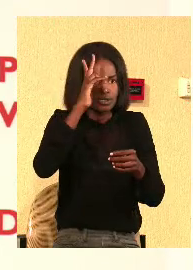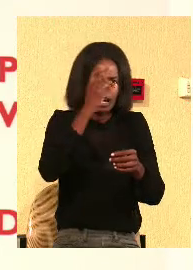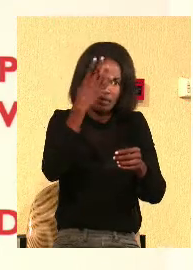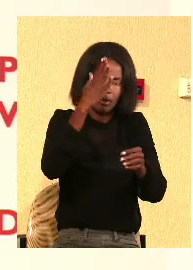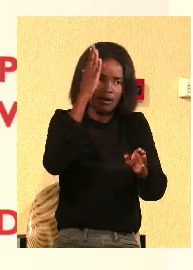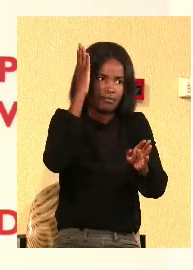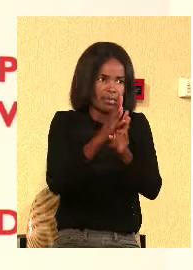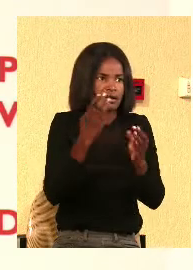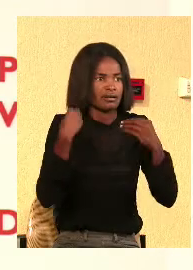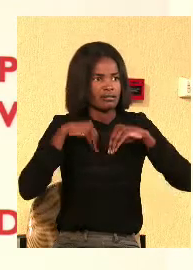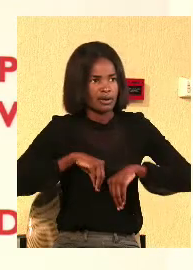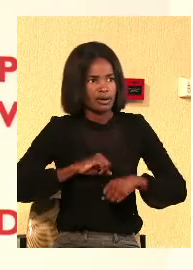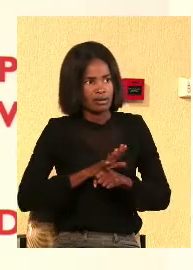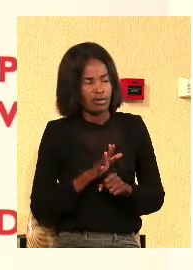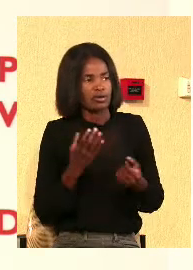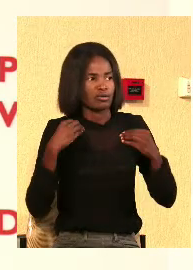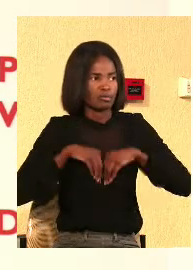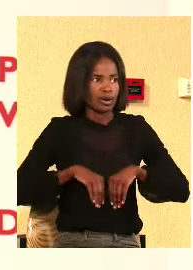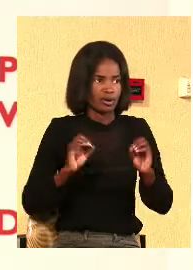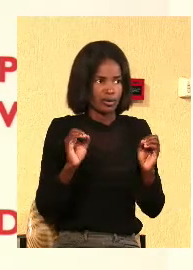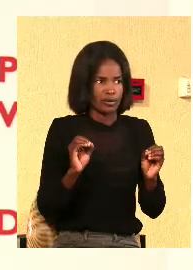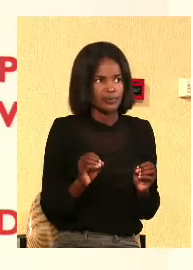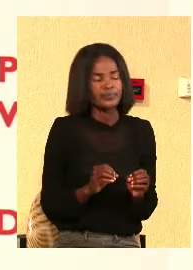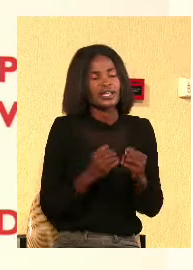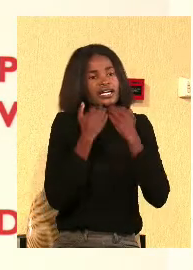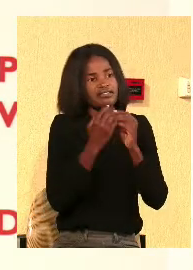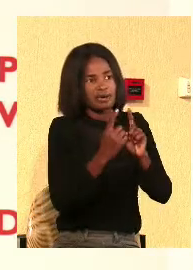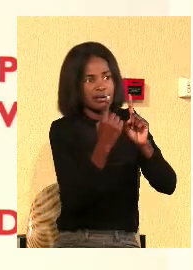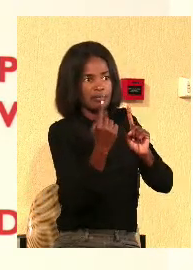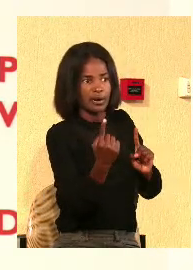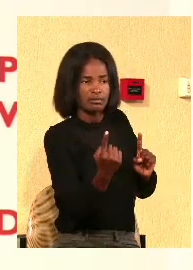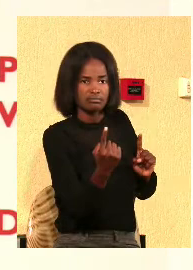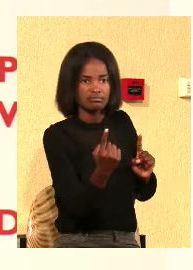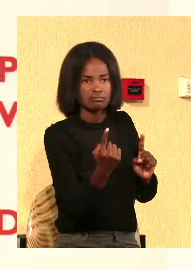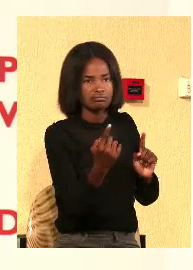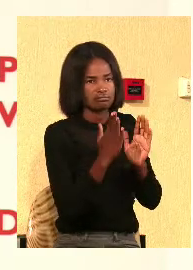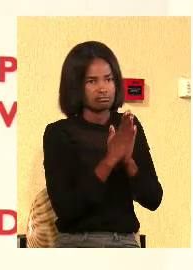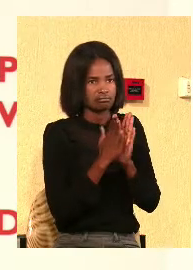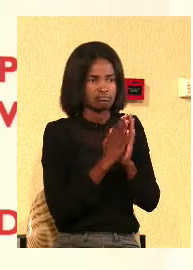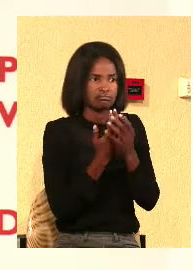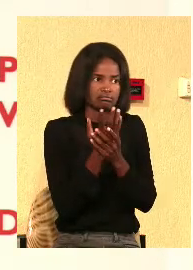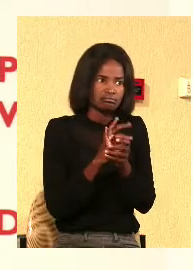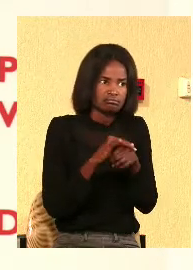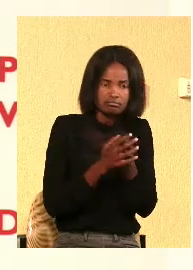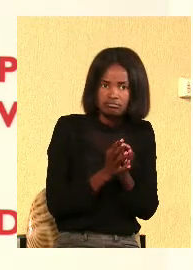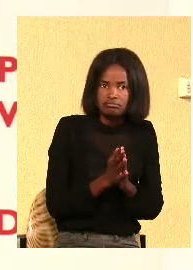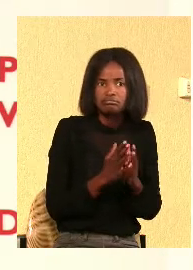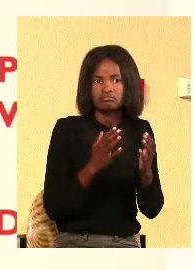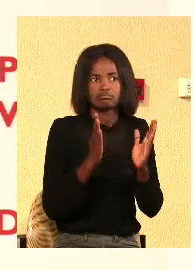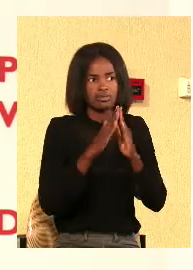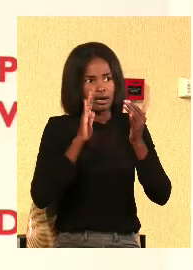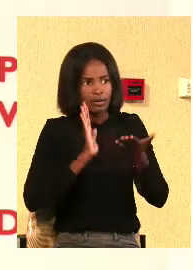continue with all these measures. Social distancing, all the measures, including